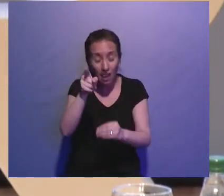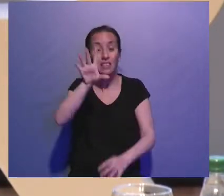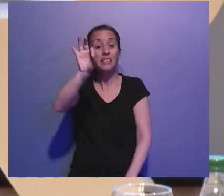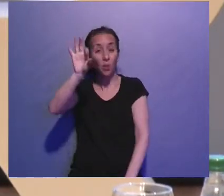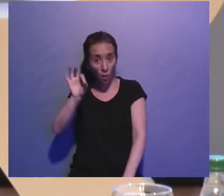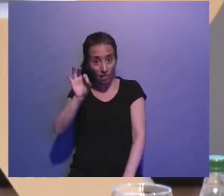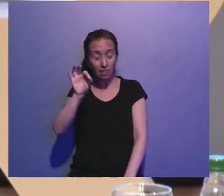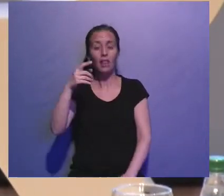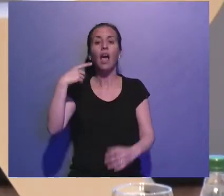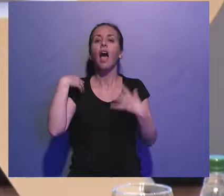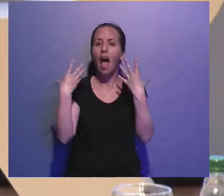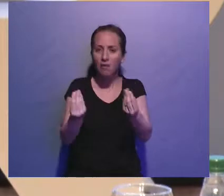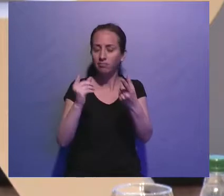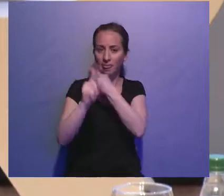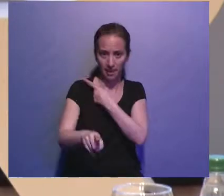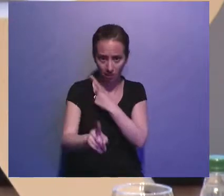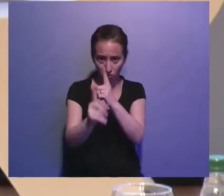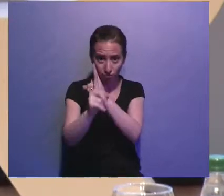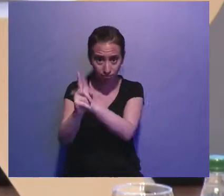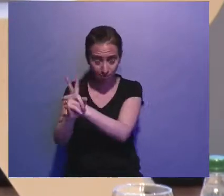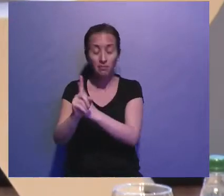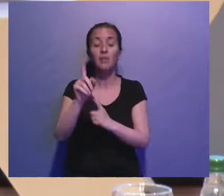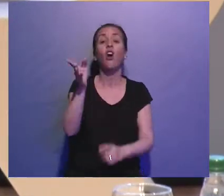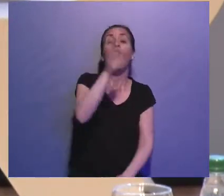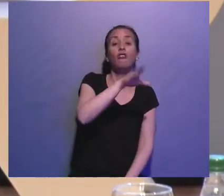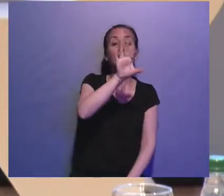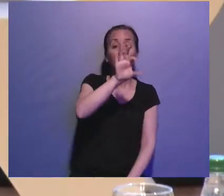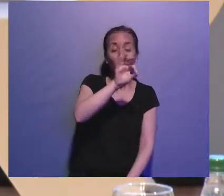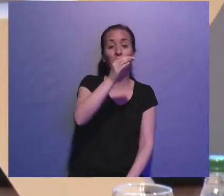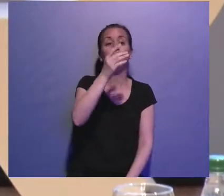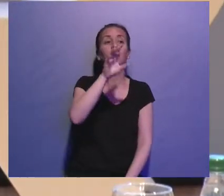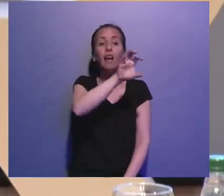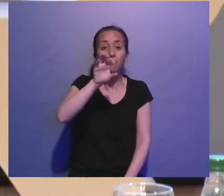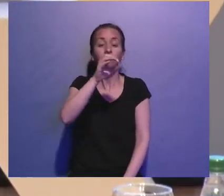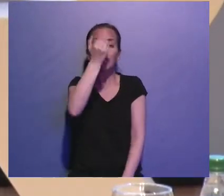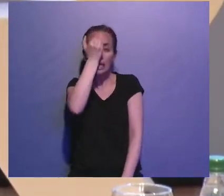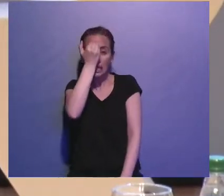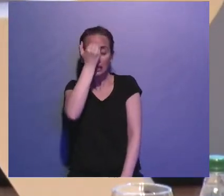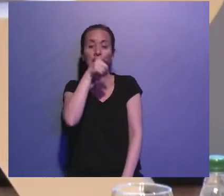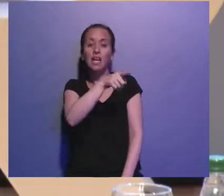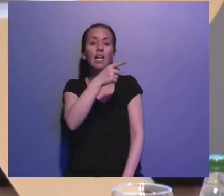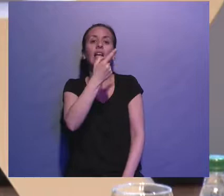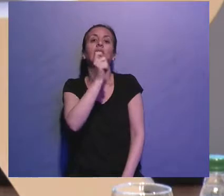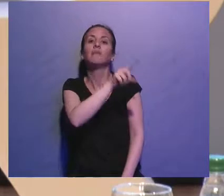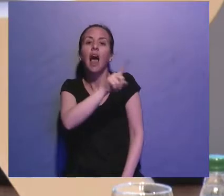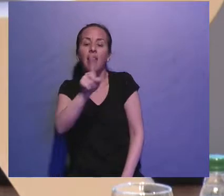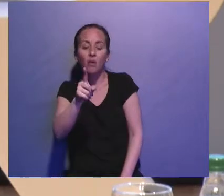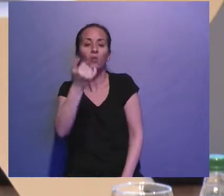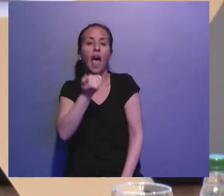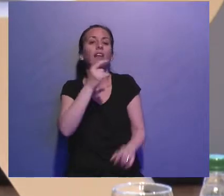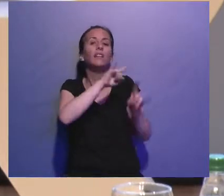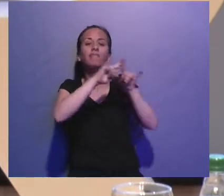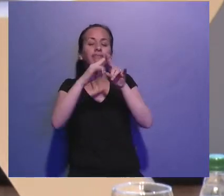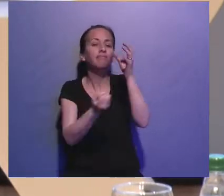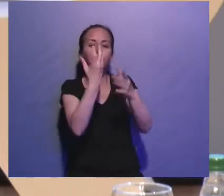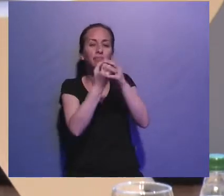And of those 50, 15 of them used crowd law platforms and co-creation in order to